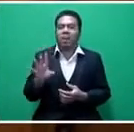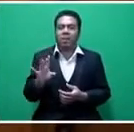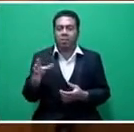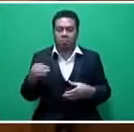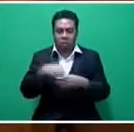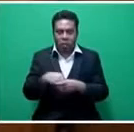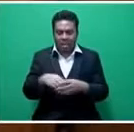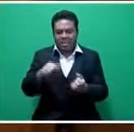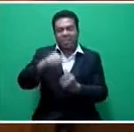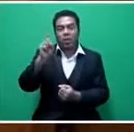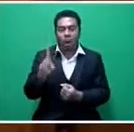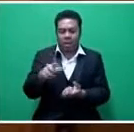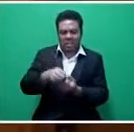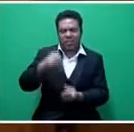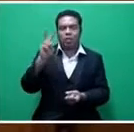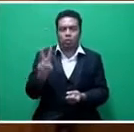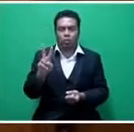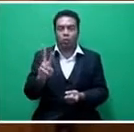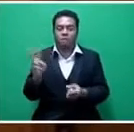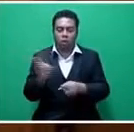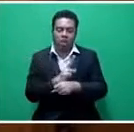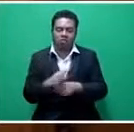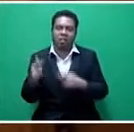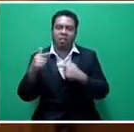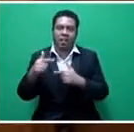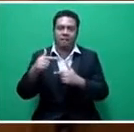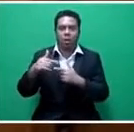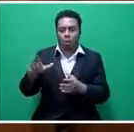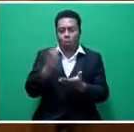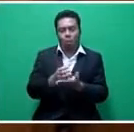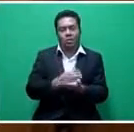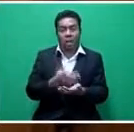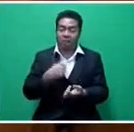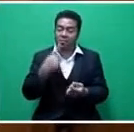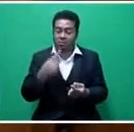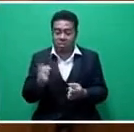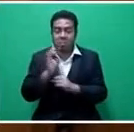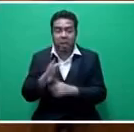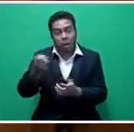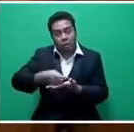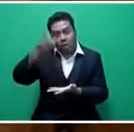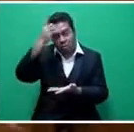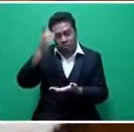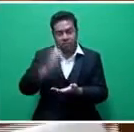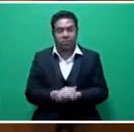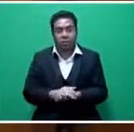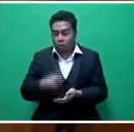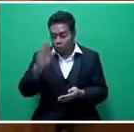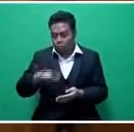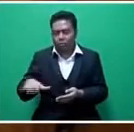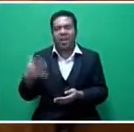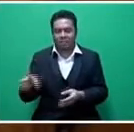in Certificate 1 and Certificate 2 vocational level courses. And like I've mentioned, the special education children